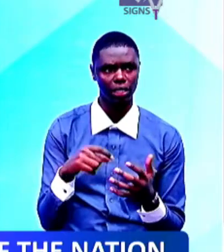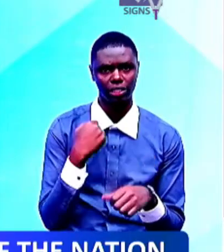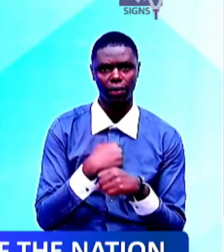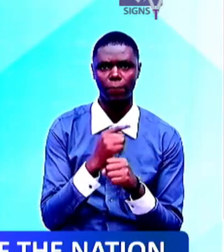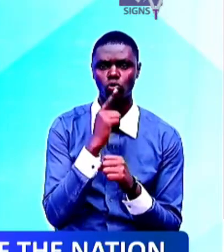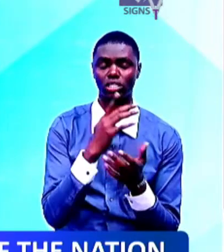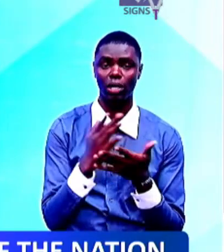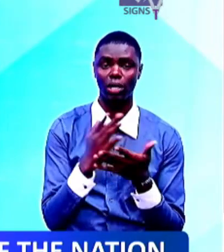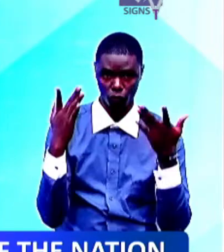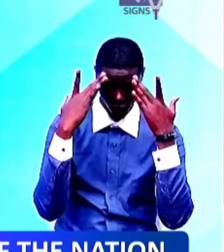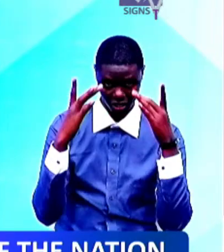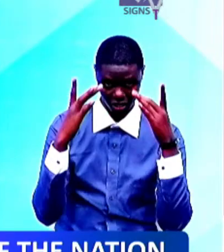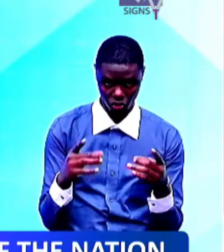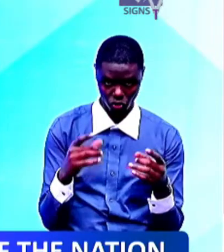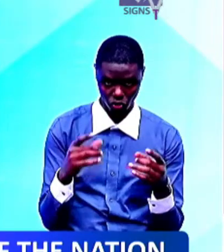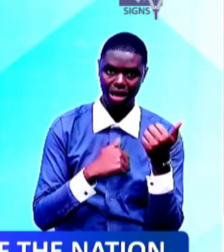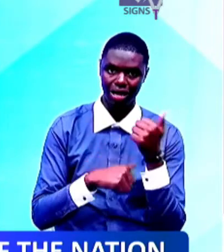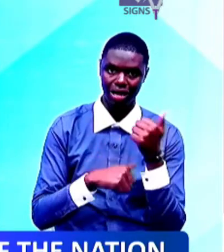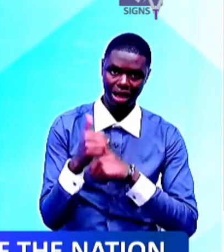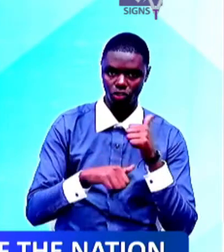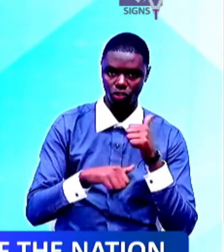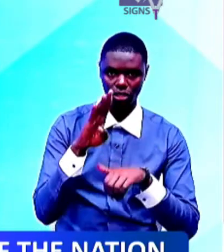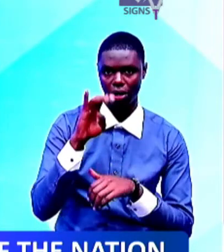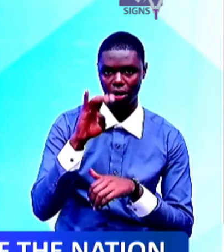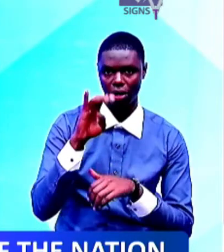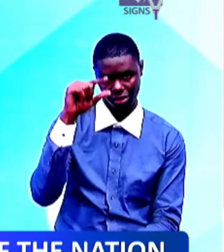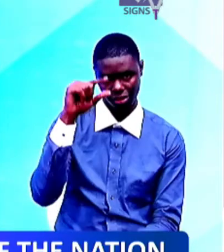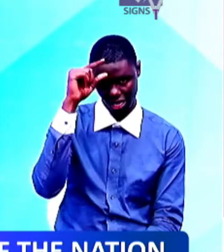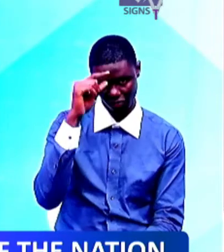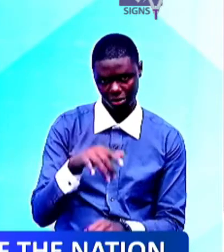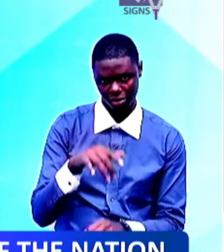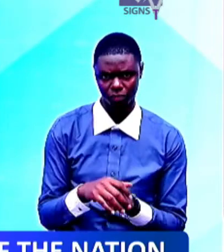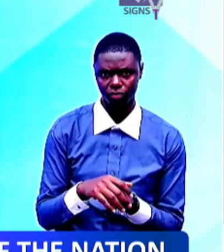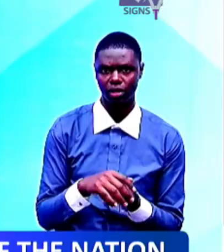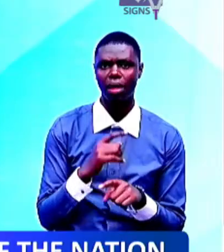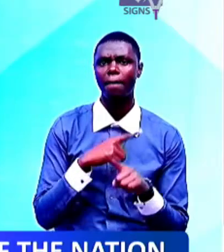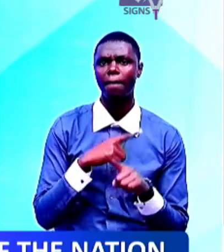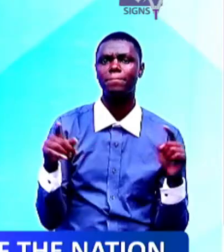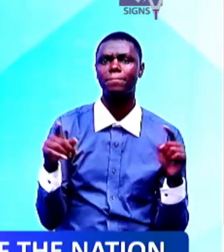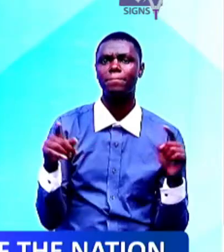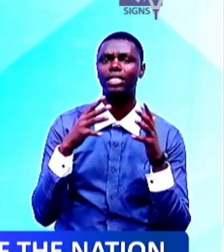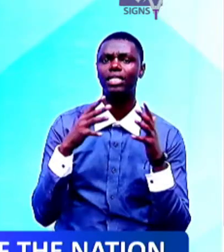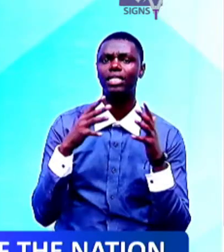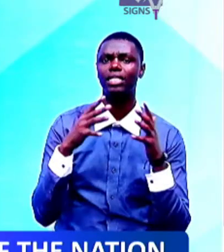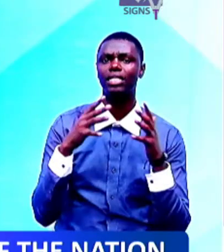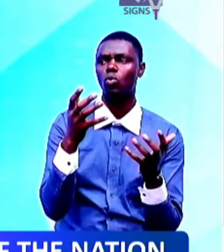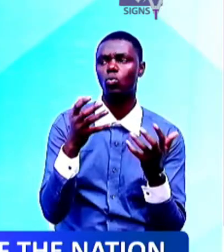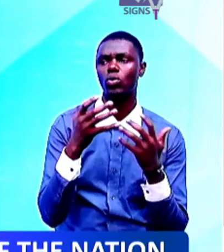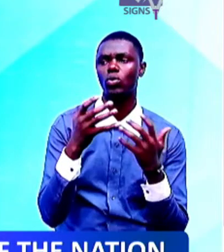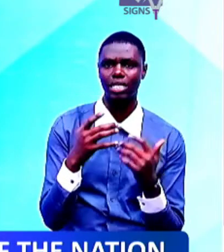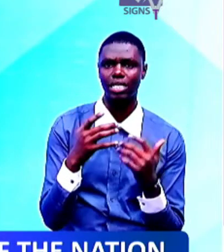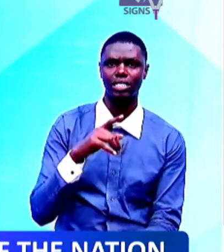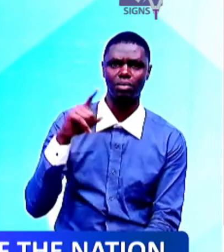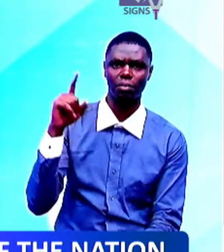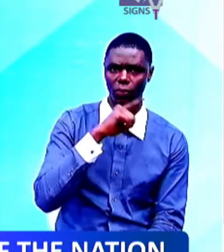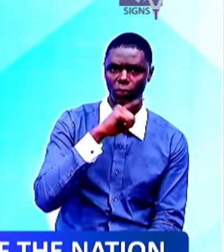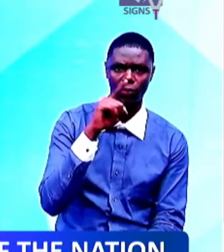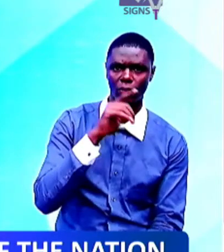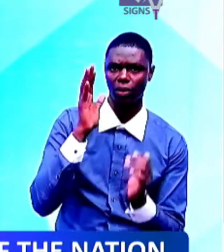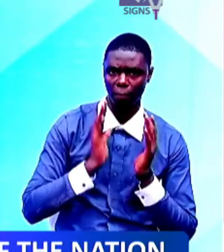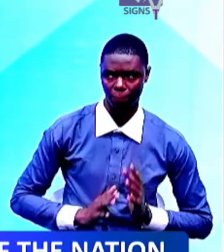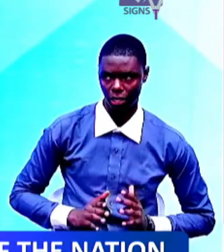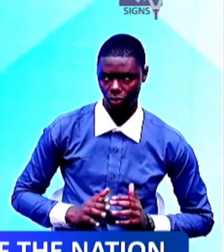of these decisions are acted on. But bigger still is that we need some benevolent dictator somehow along the chain